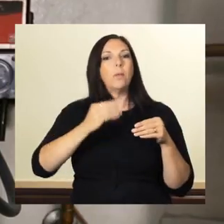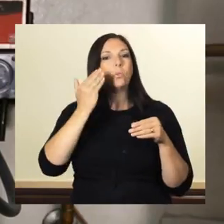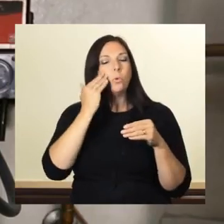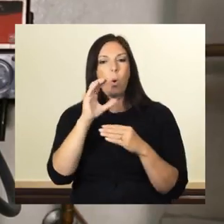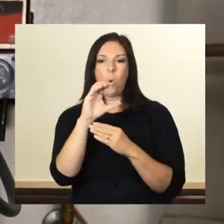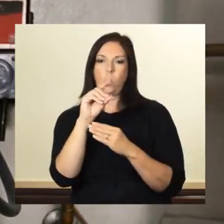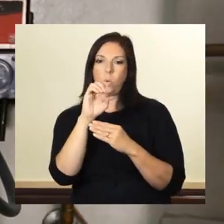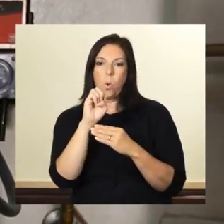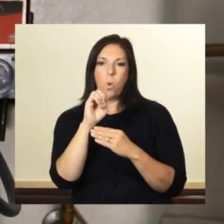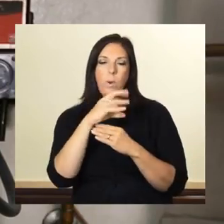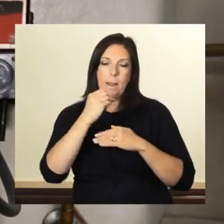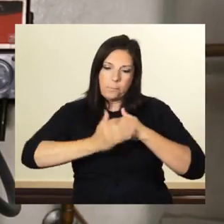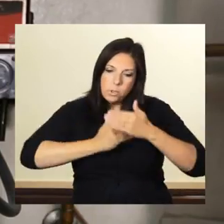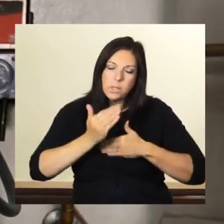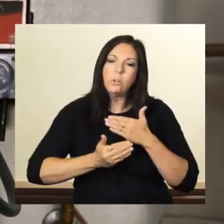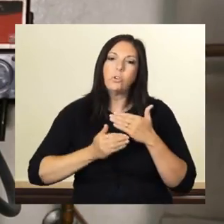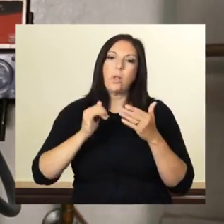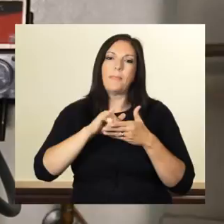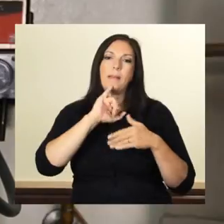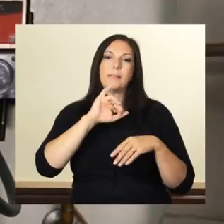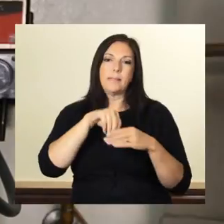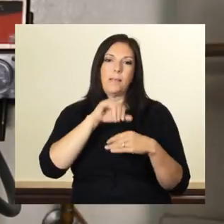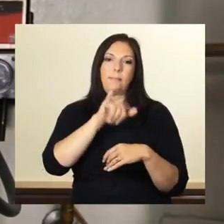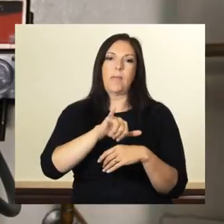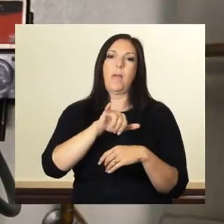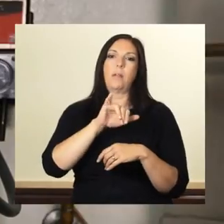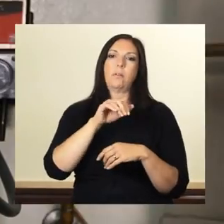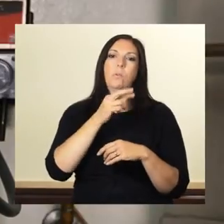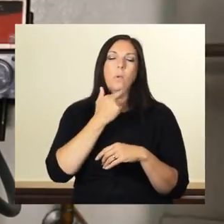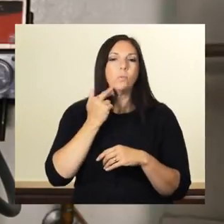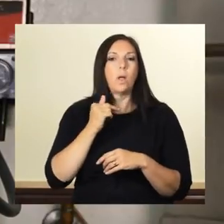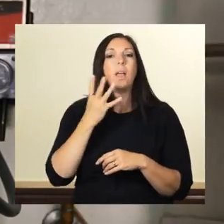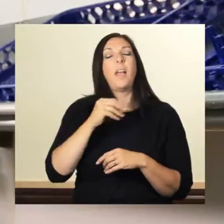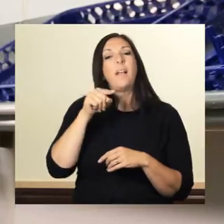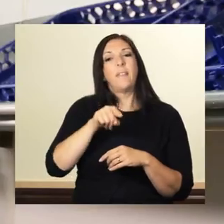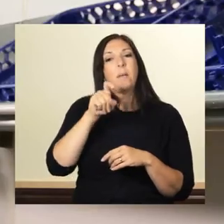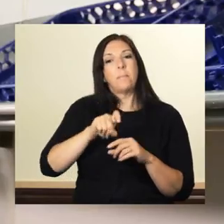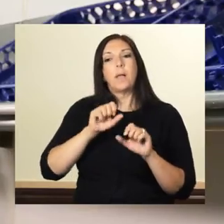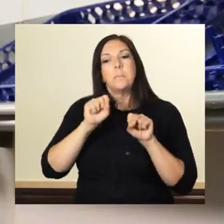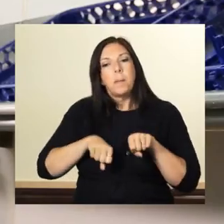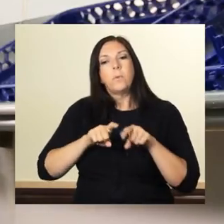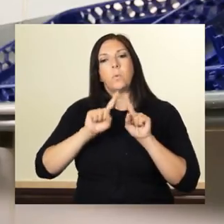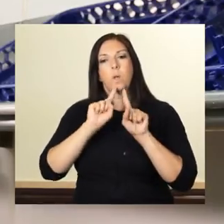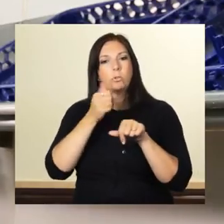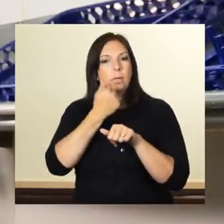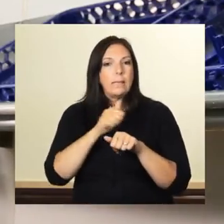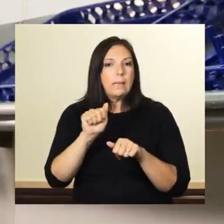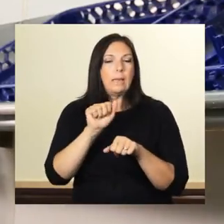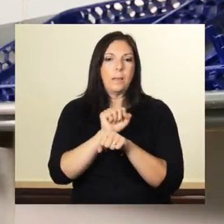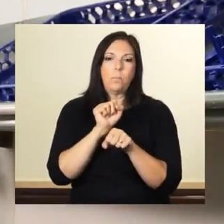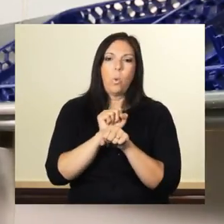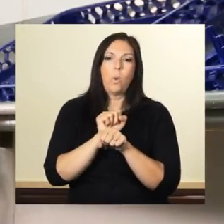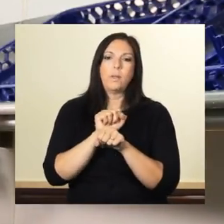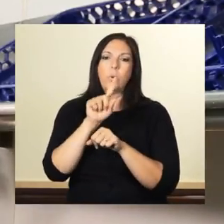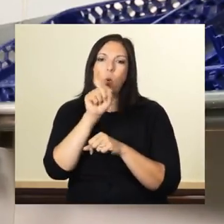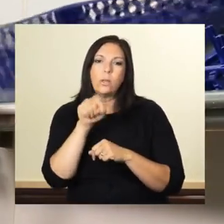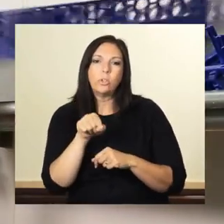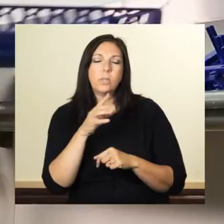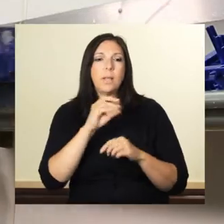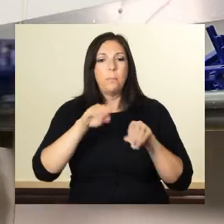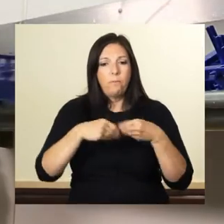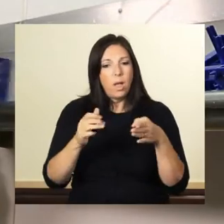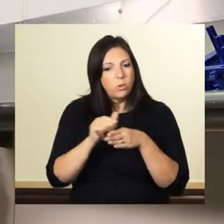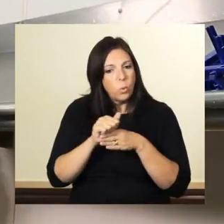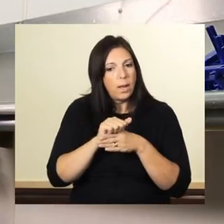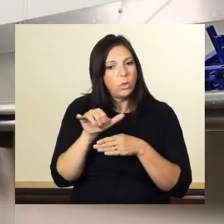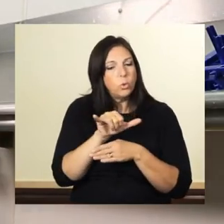code and procedures used in the establishment. They should be able to answer all employee questions regarding food safety, and provide